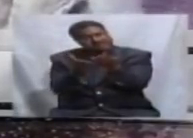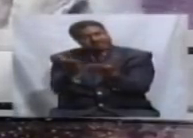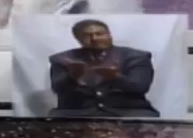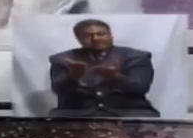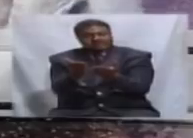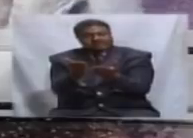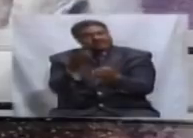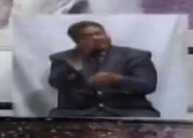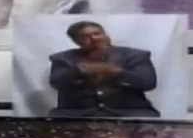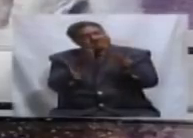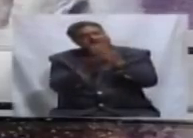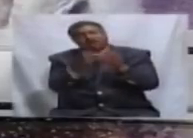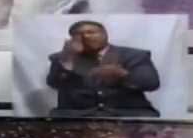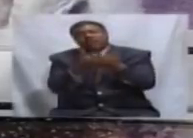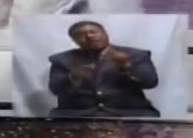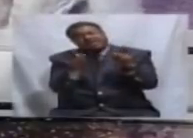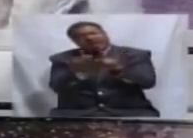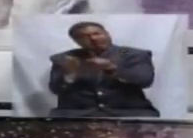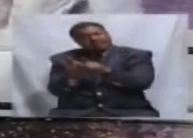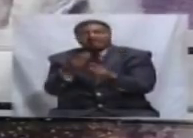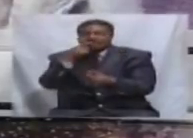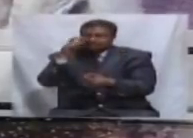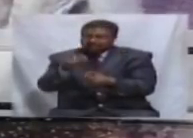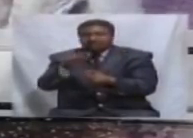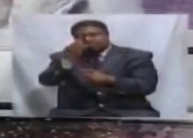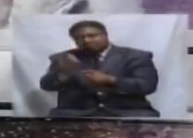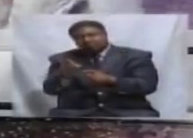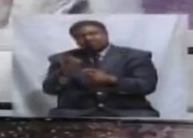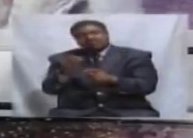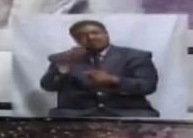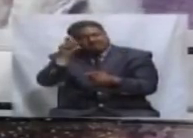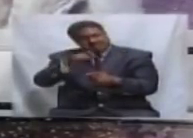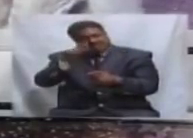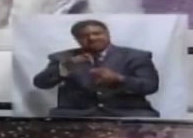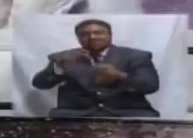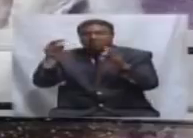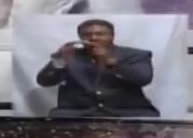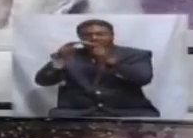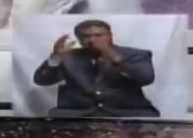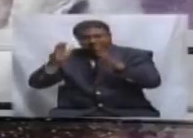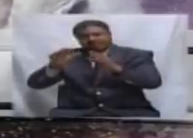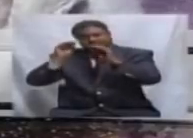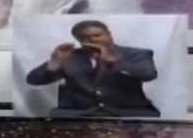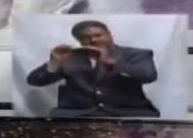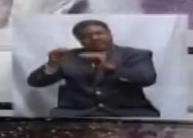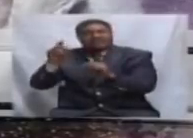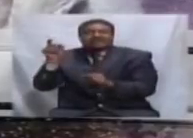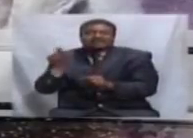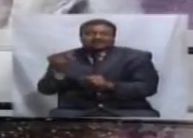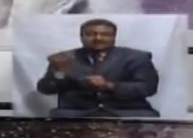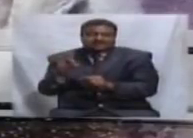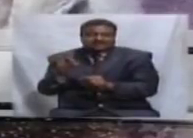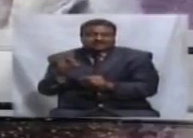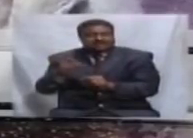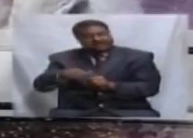sort of infrastructure it intends to undertake and then focus on engagement with contractors. She was speaking to ZNBC News